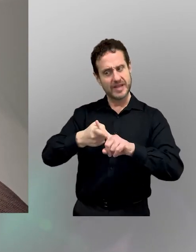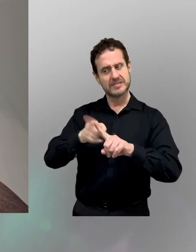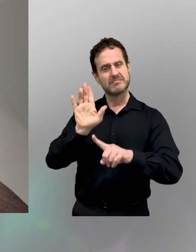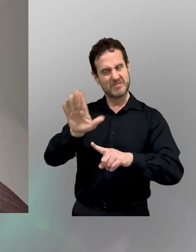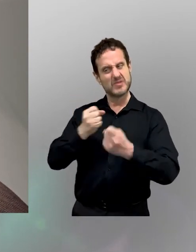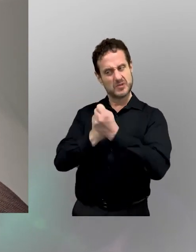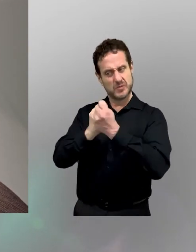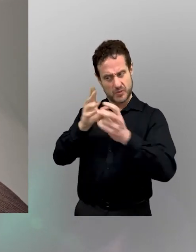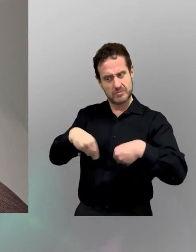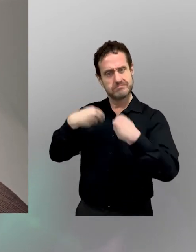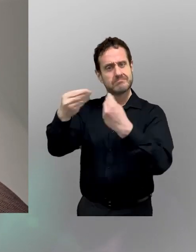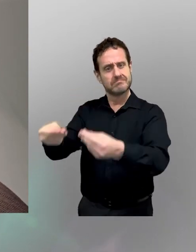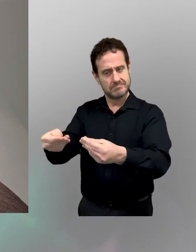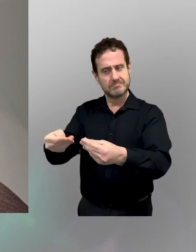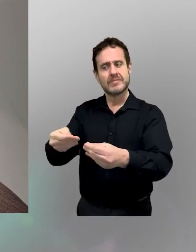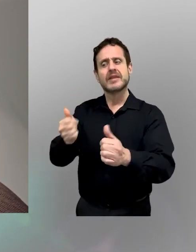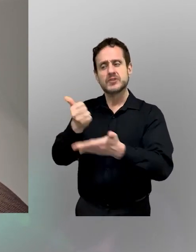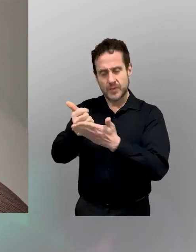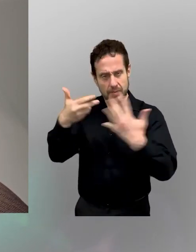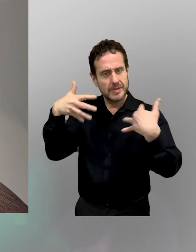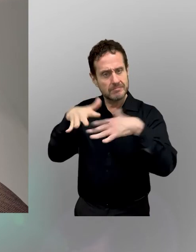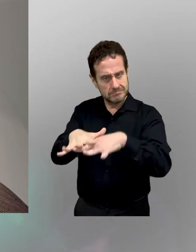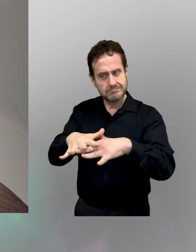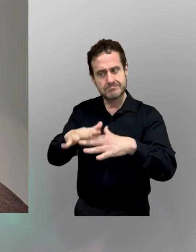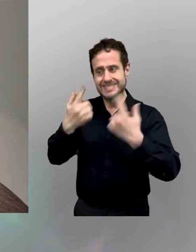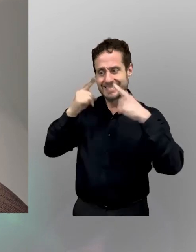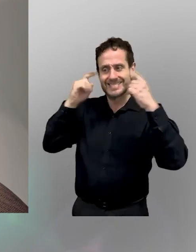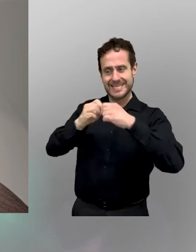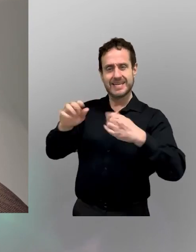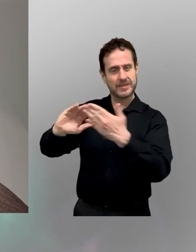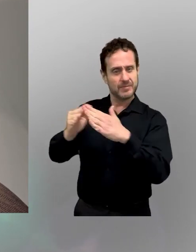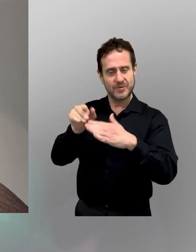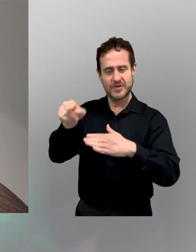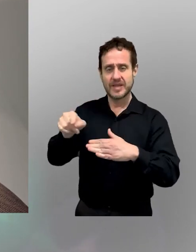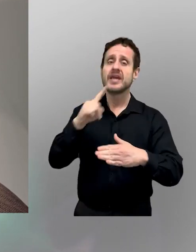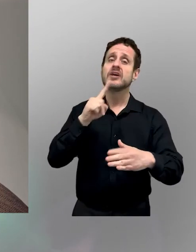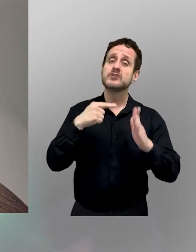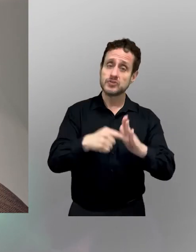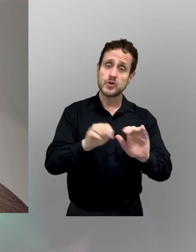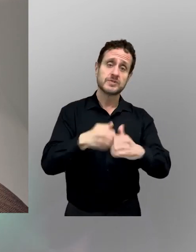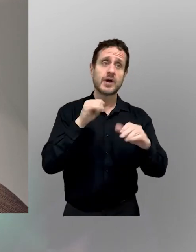to help them thrive in our neighborhoods shows how Equip for Equality systemic work